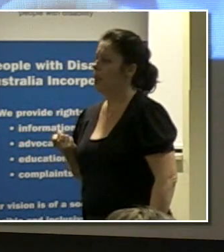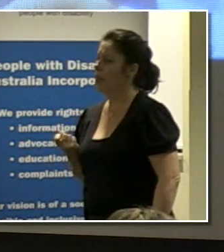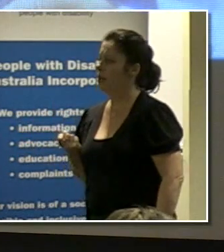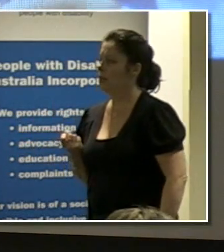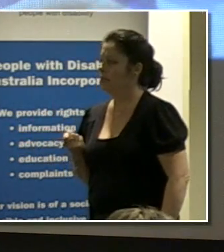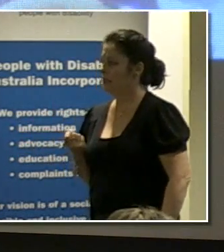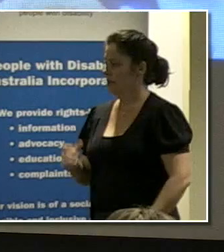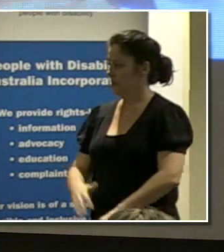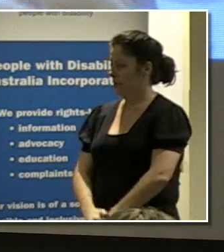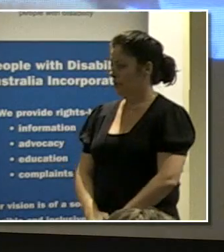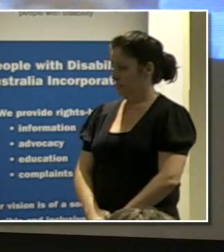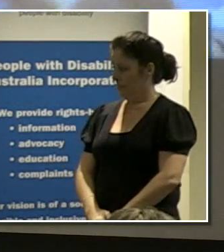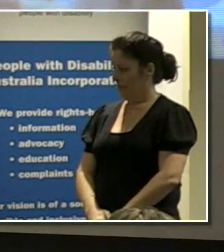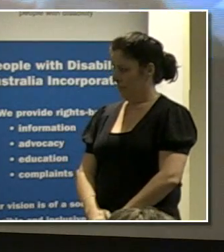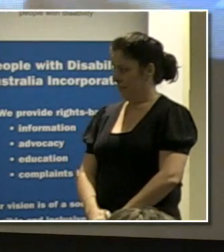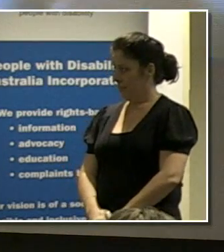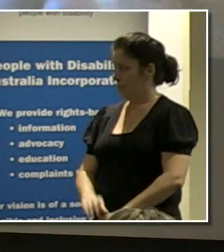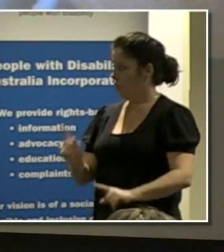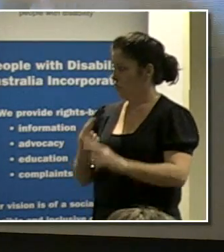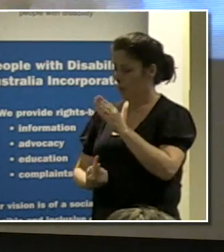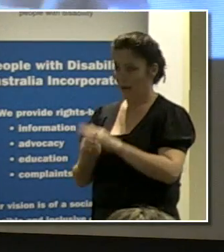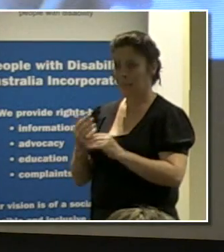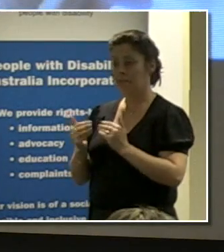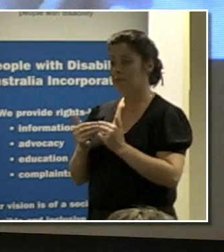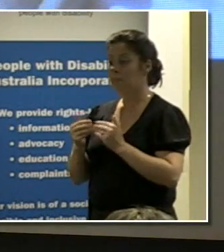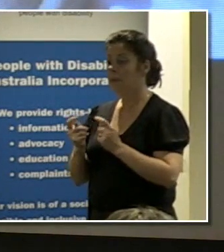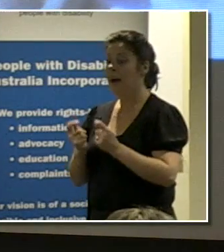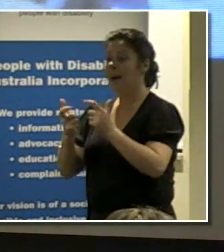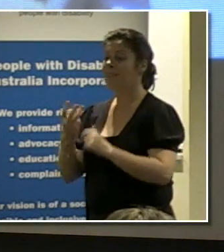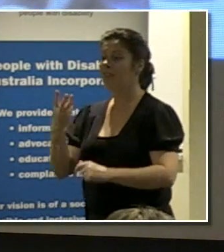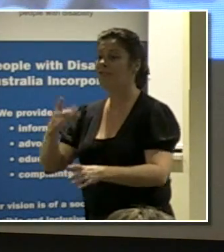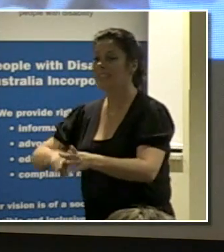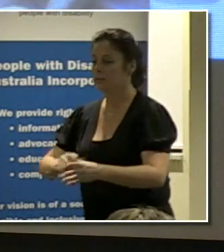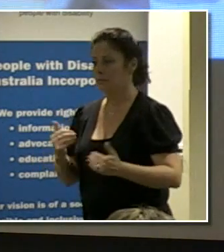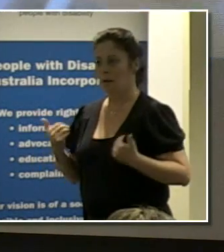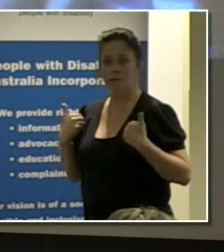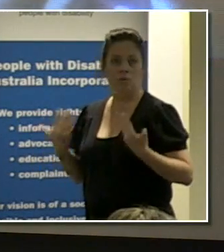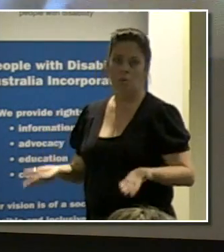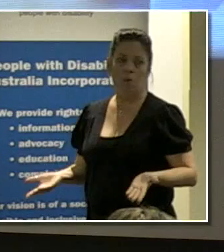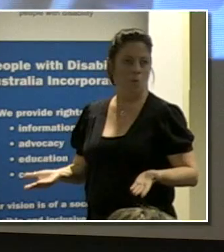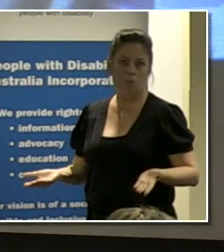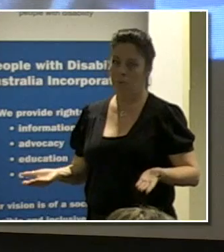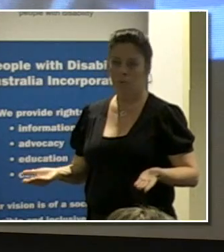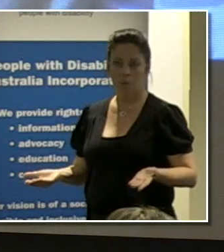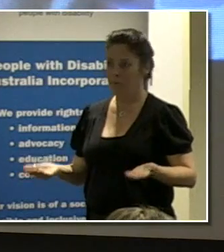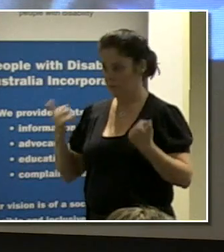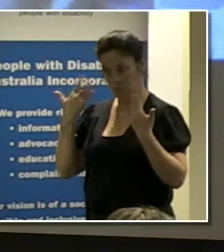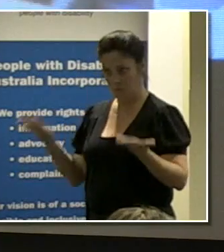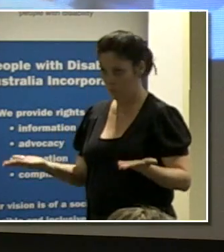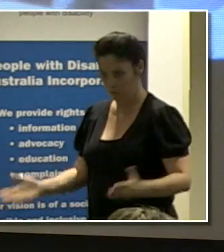of the agreement. Now, what happens in the longer term, I can't say at this stage, because I don't know. I don't